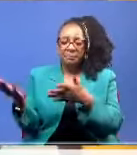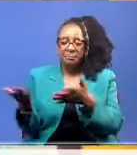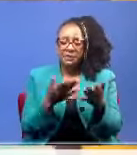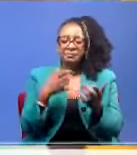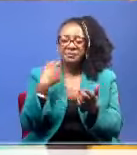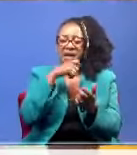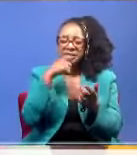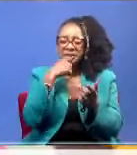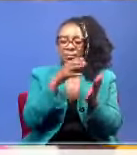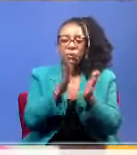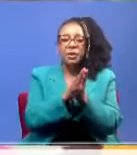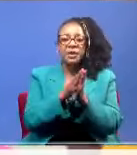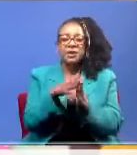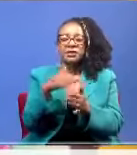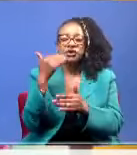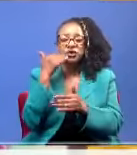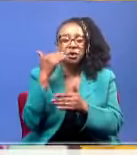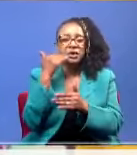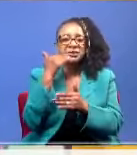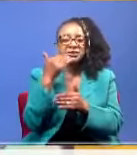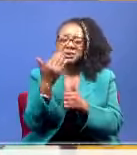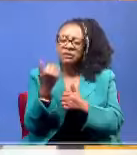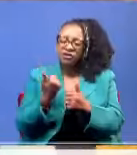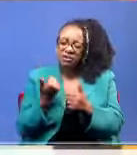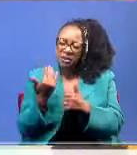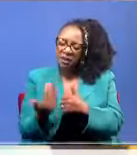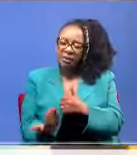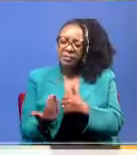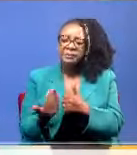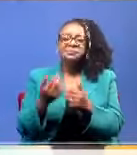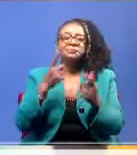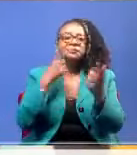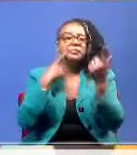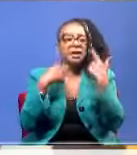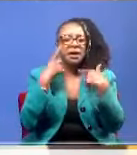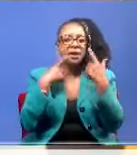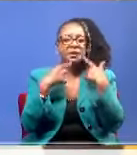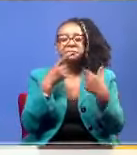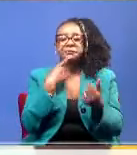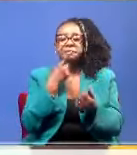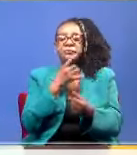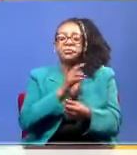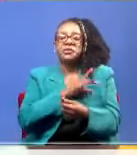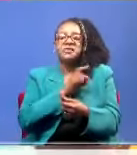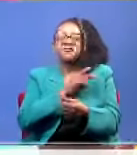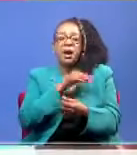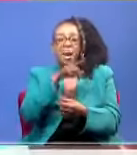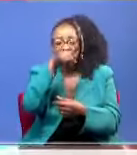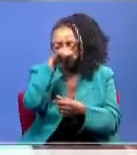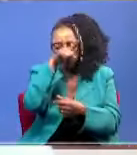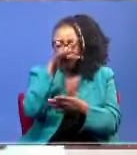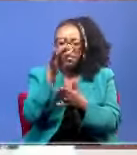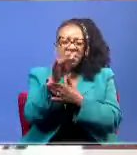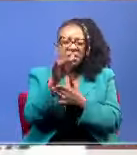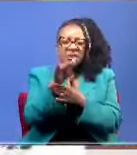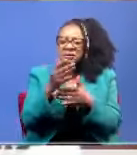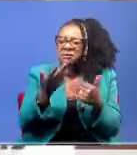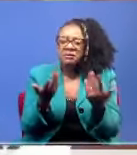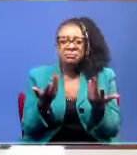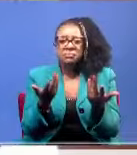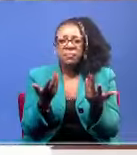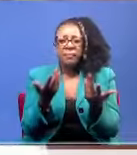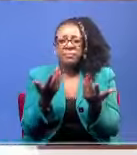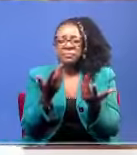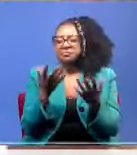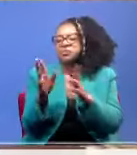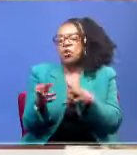na chocolate. Mtoto akiwa analia, nikamuuliza na nini, akasema mtoto anamuogopa mzungu. Nikamuuliza, nikaona ni kitu